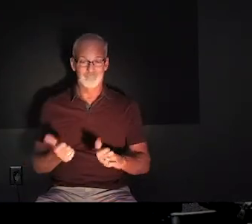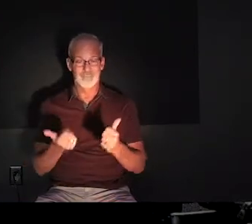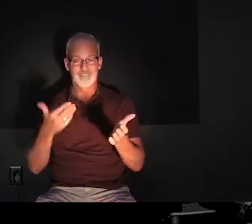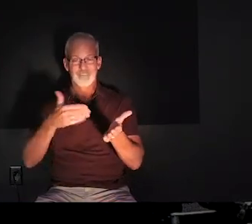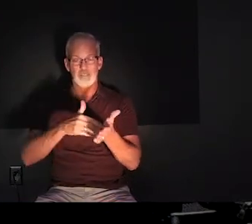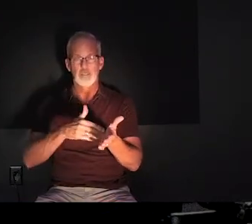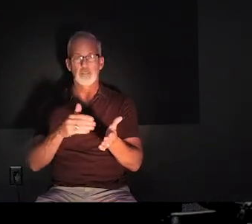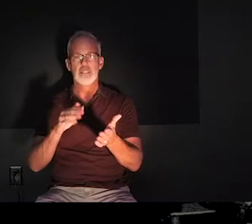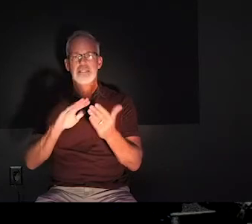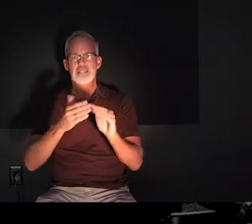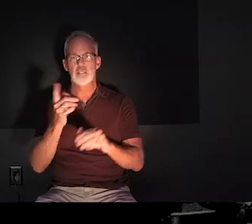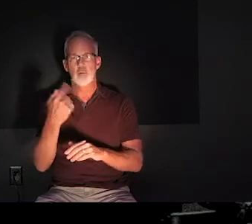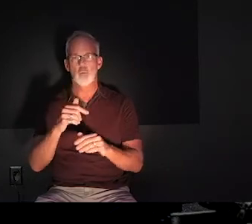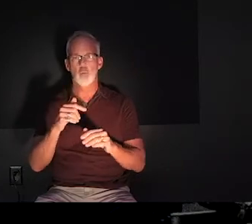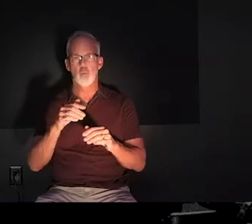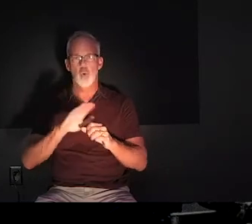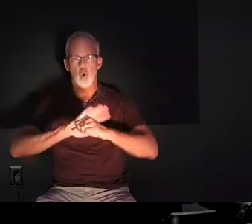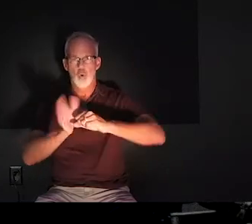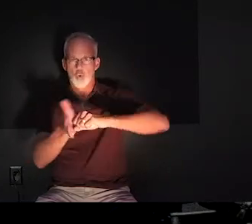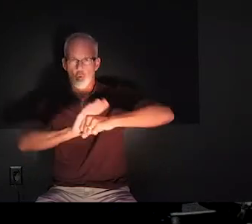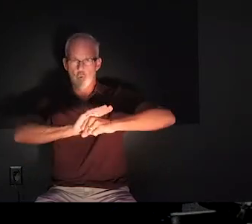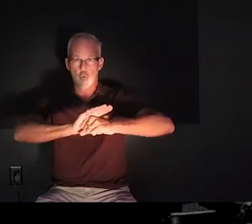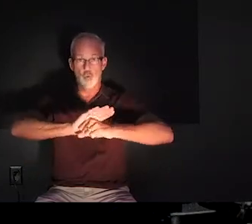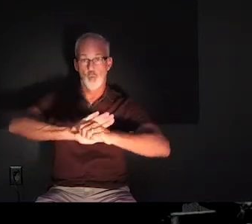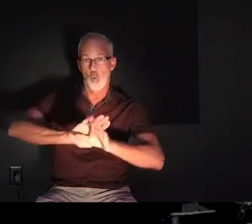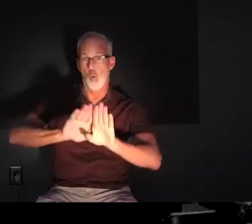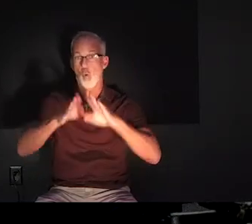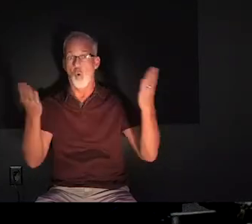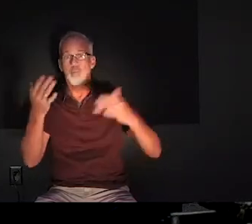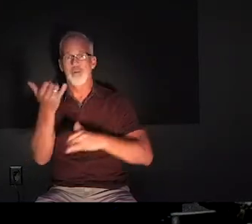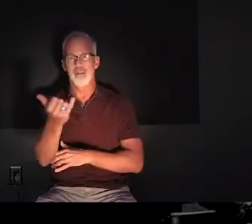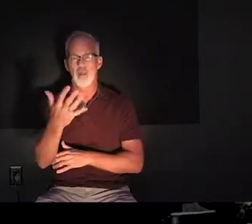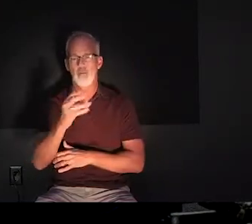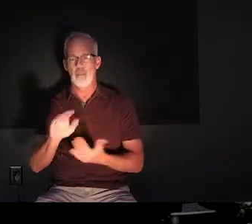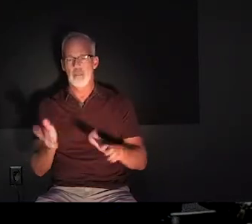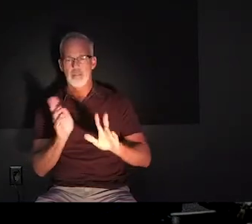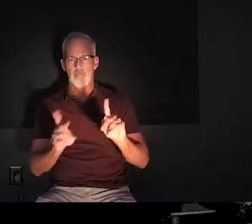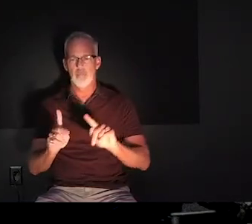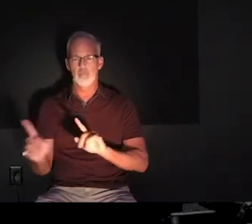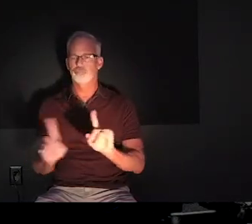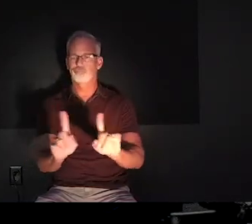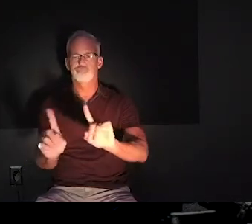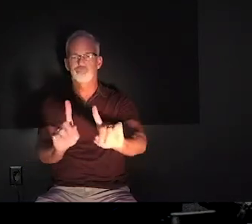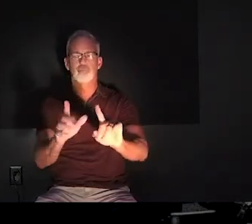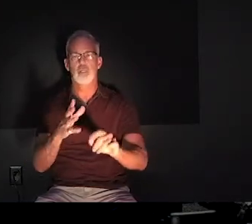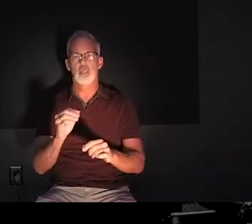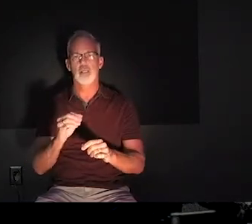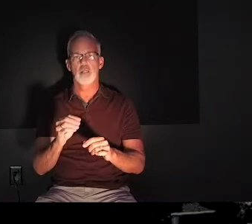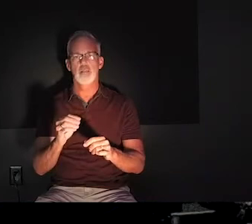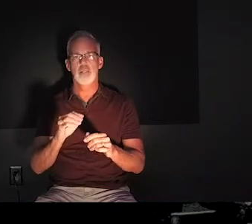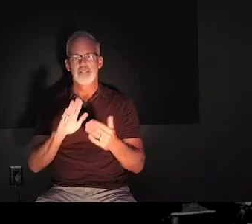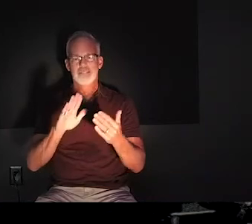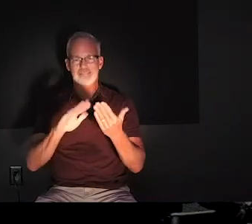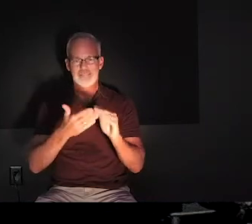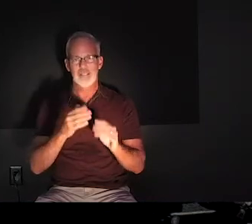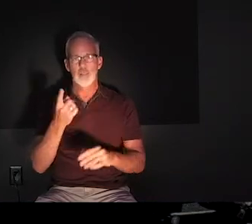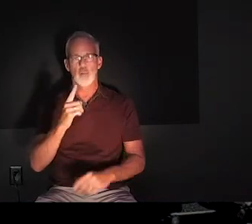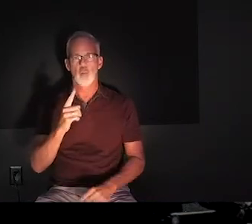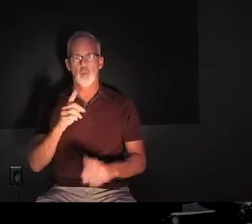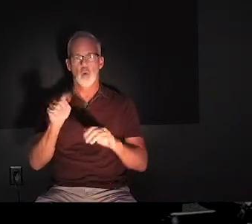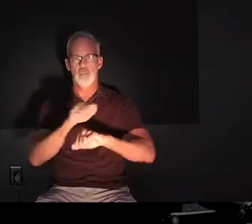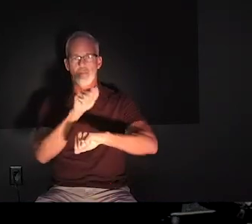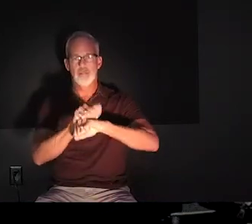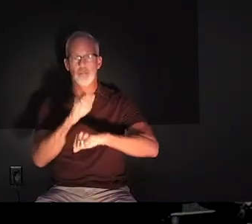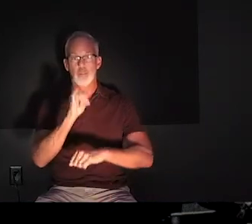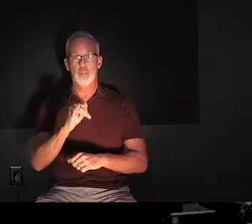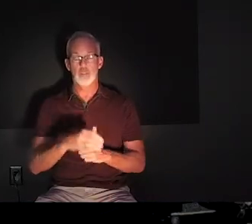where the tombs opened up and the dead people walked around, the city where the temple is. It